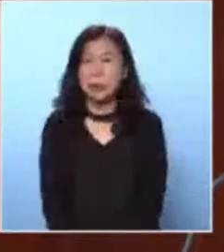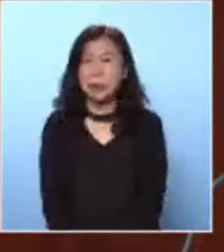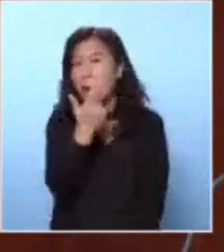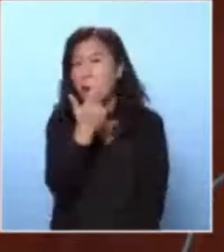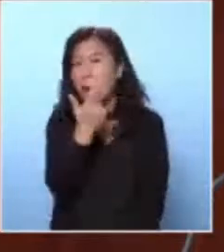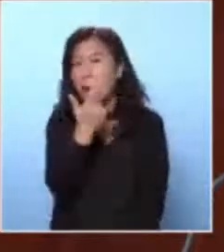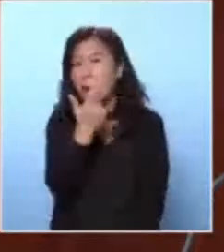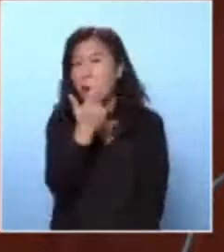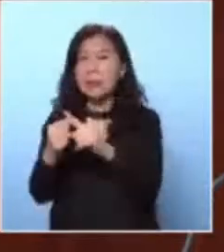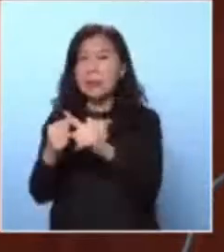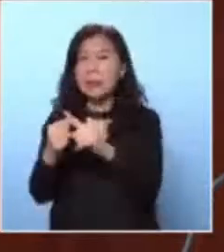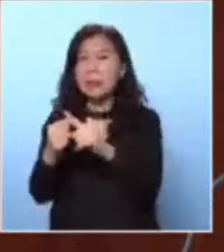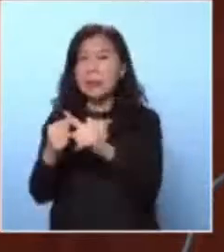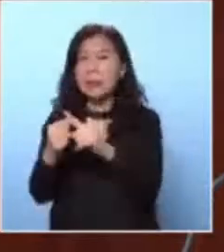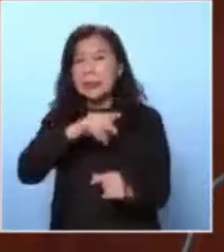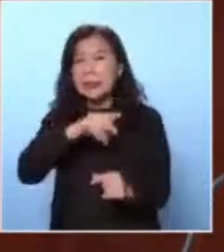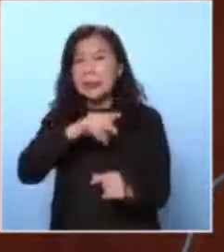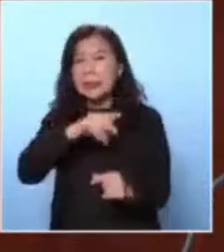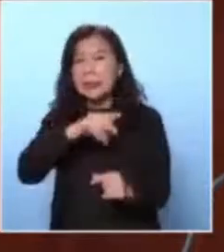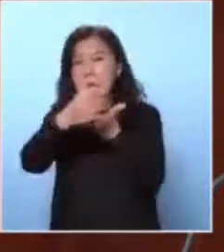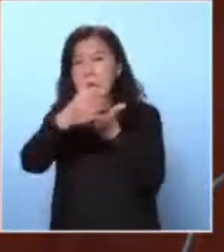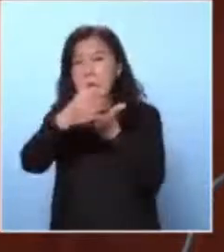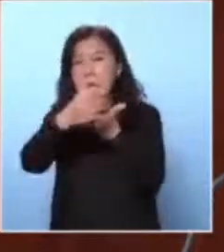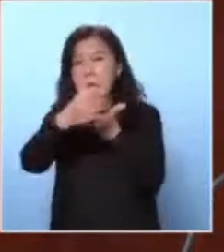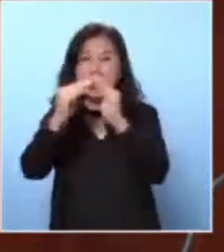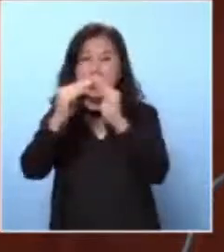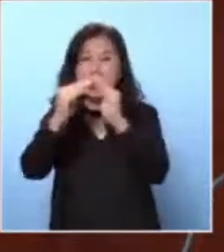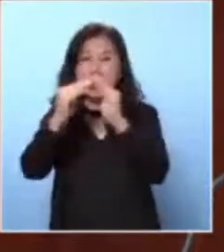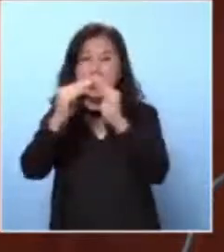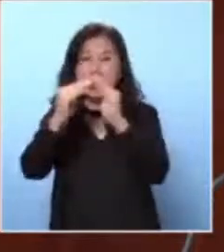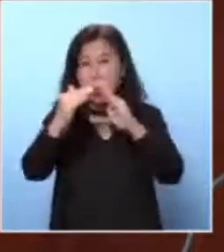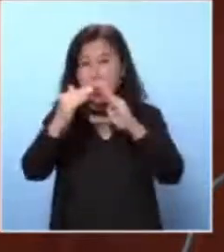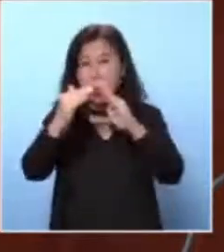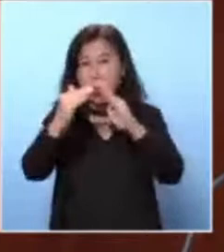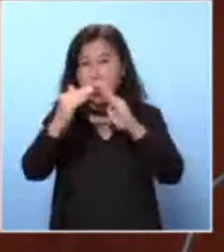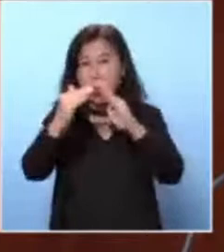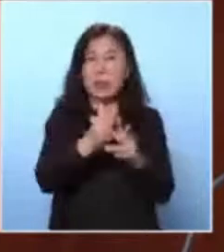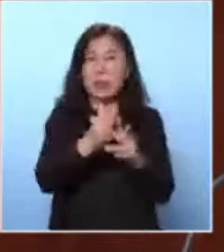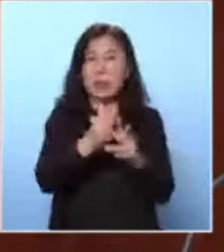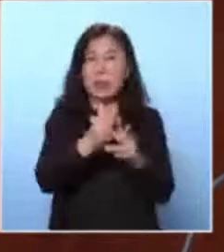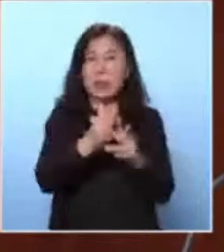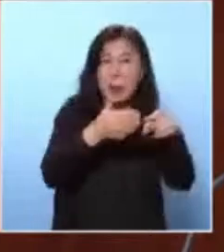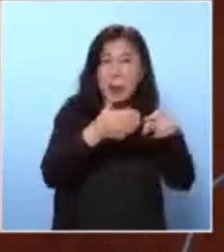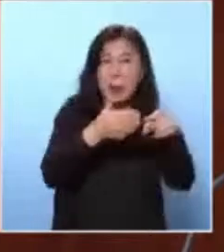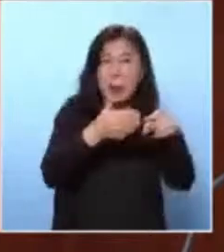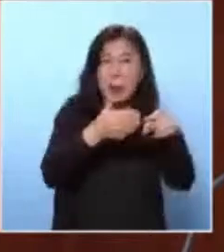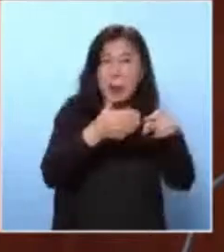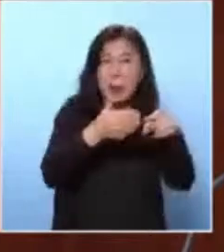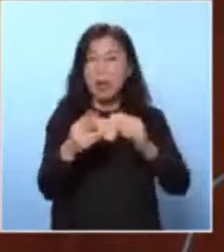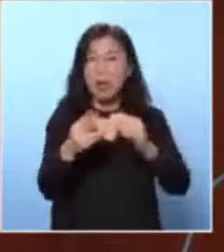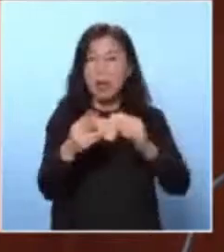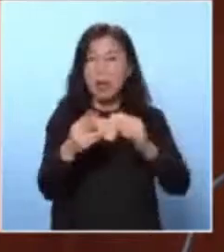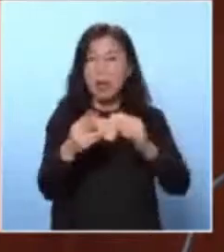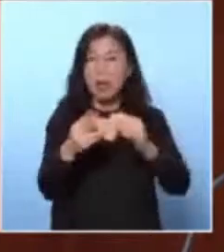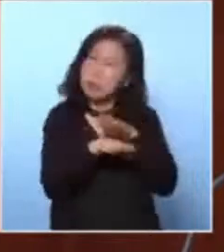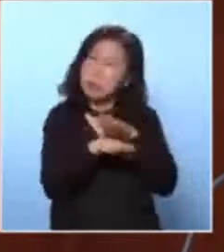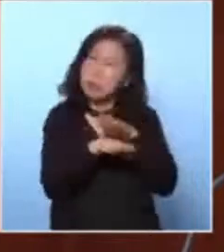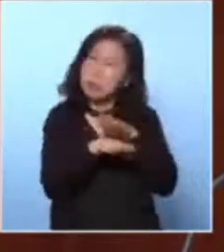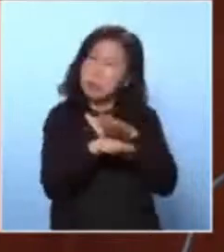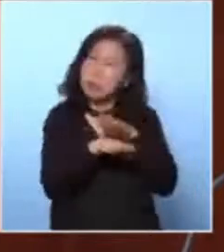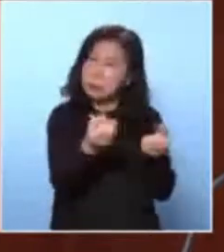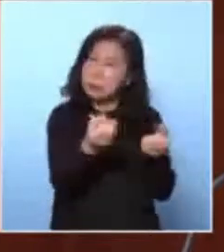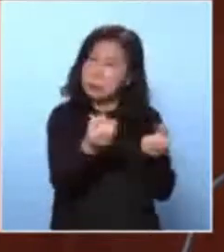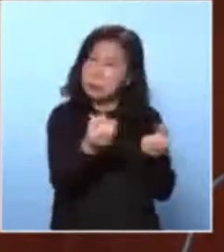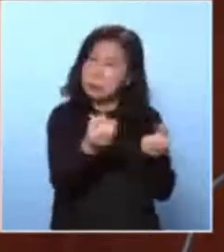awaiting PRH allocation. That said, certain SDUs offer a slightly better living environment, and some